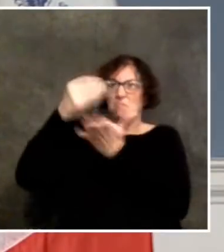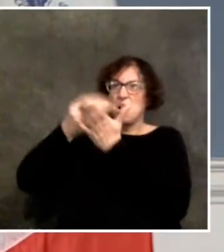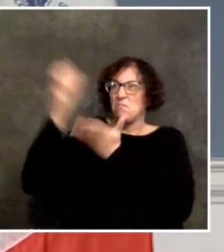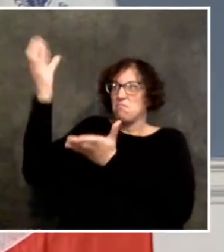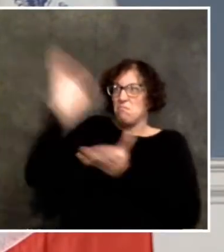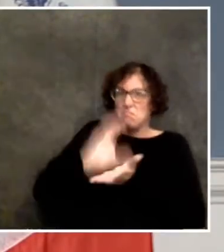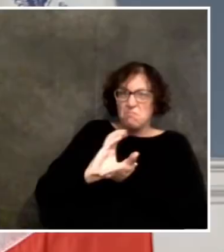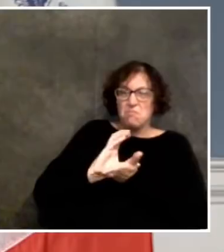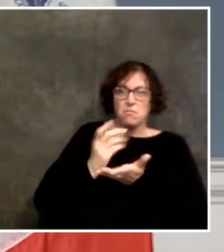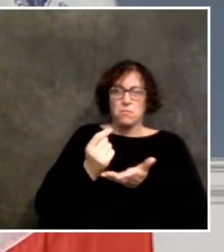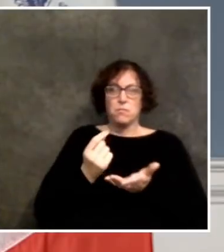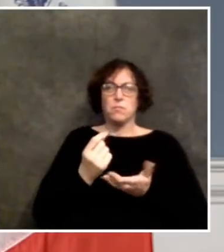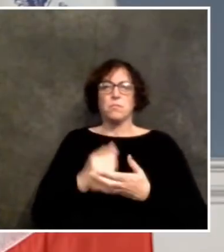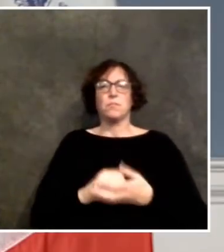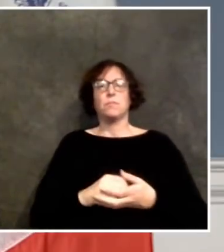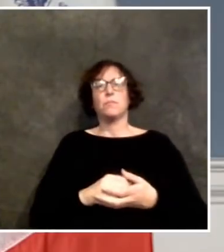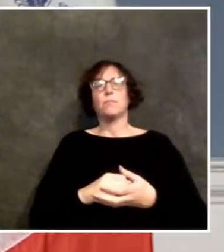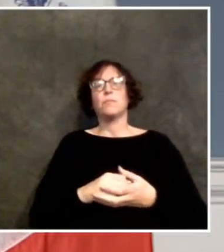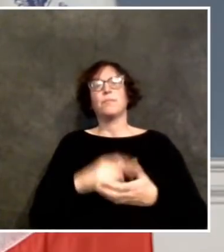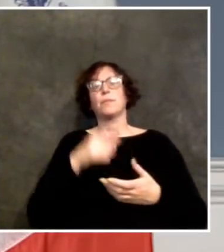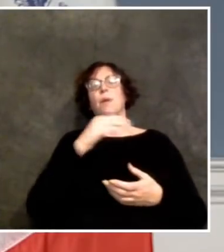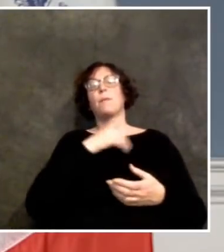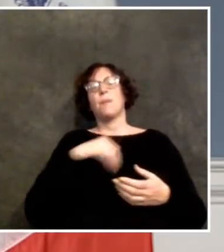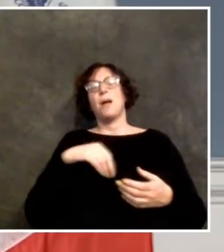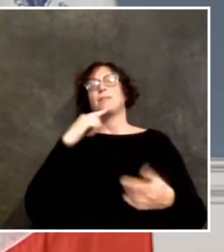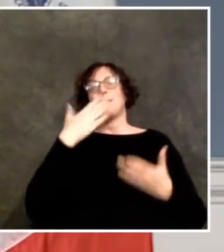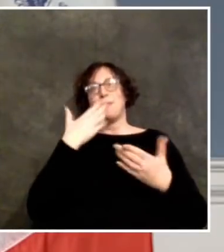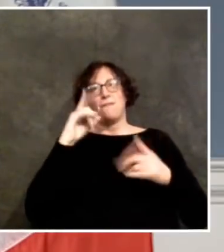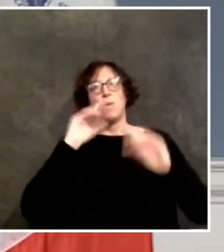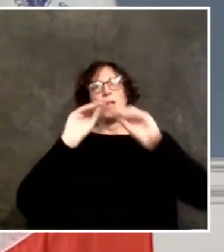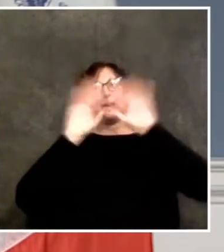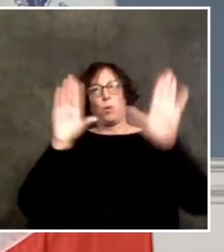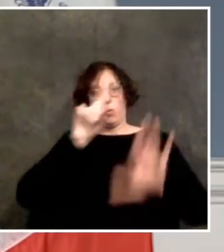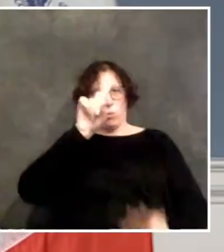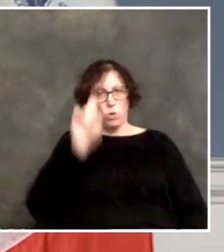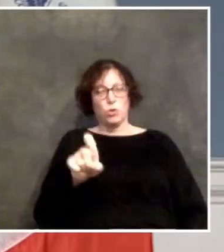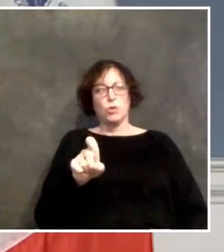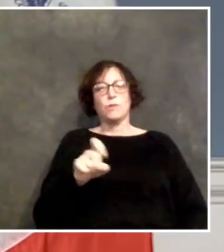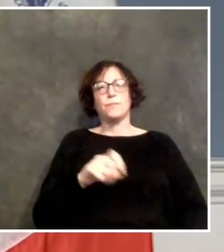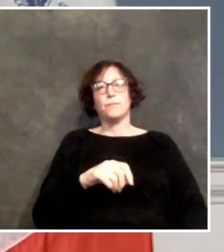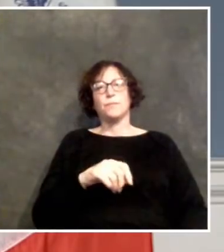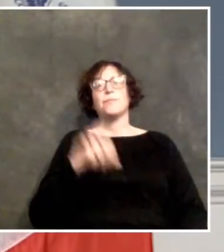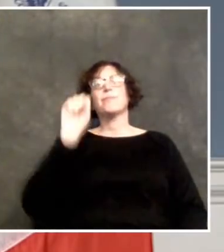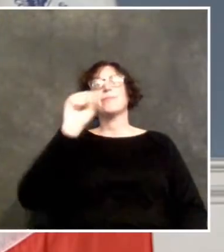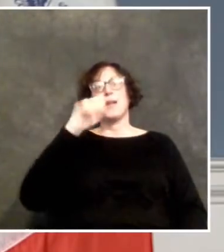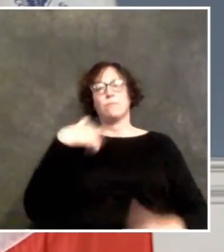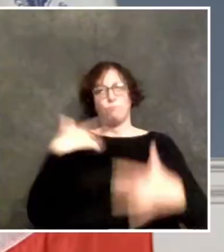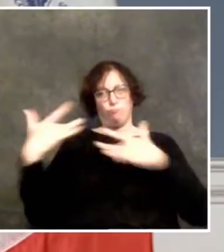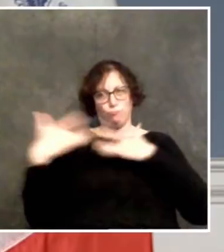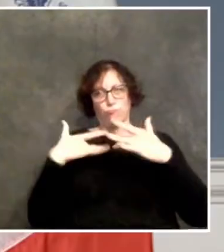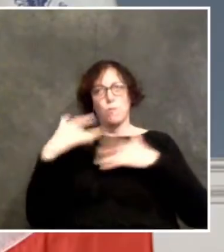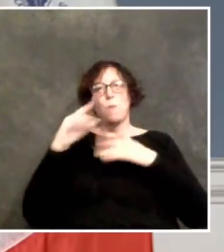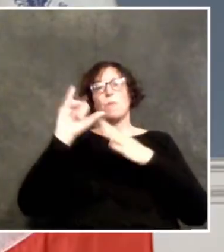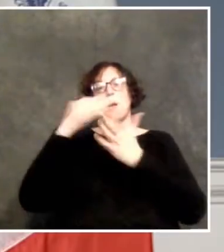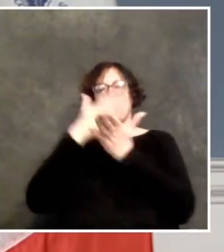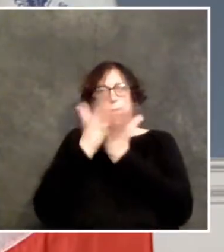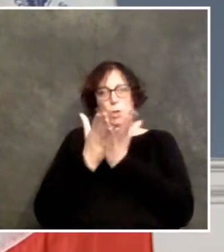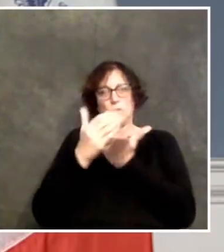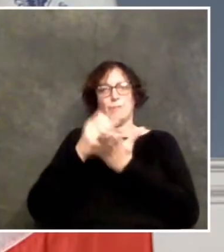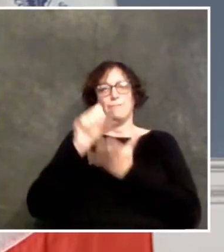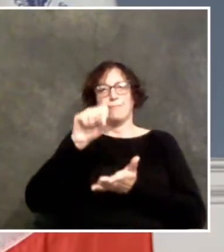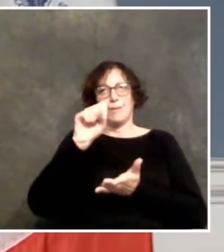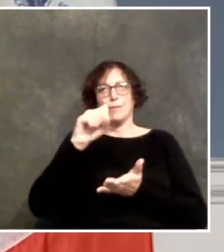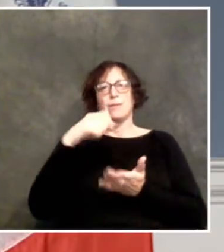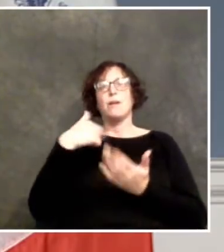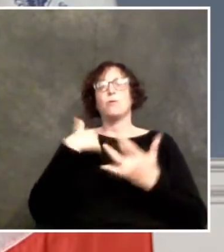worried about that. And I was worried about that, obviously, in normal times, and we're not in normal times. Look, I think the most important